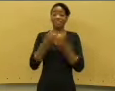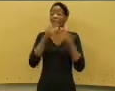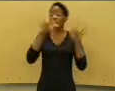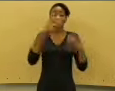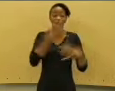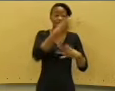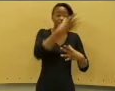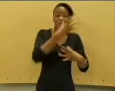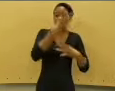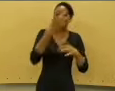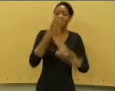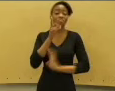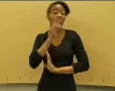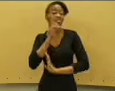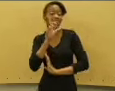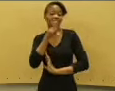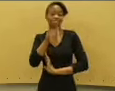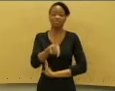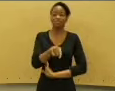Because